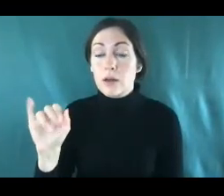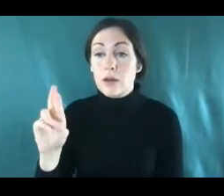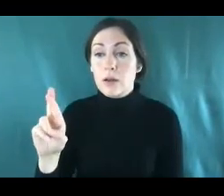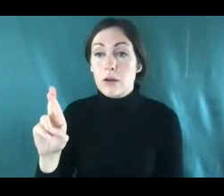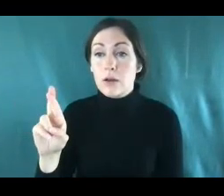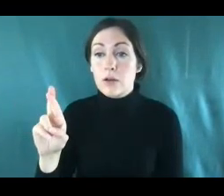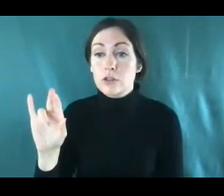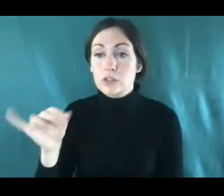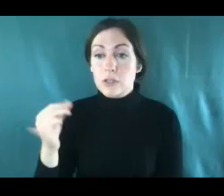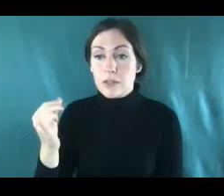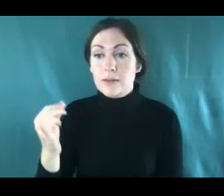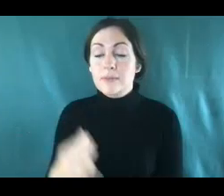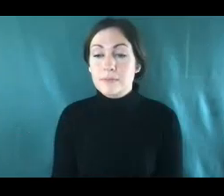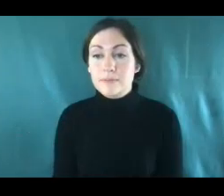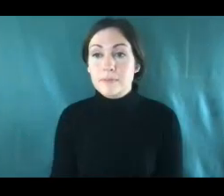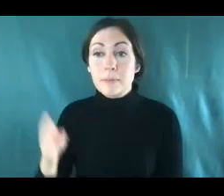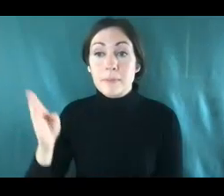projectrealnv.org/SNYRJ.